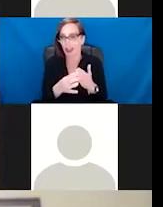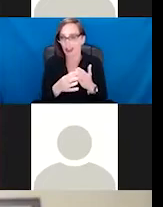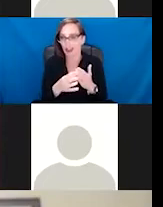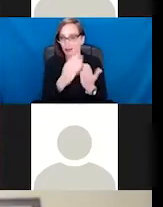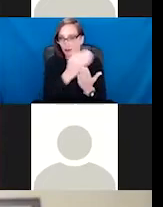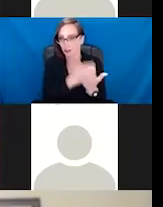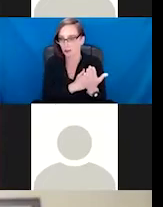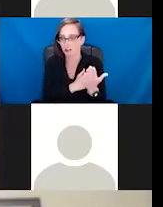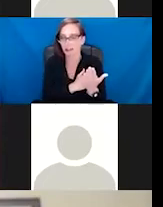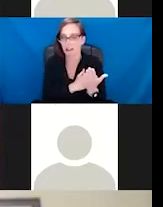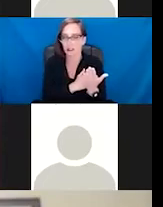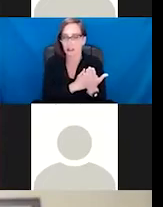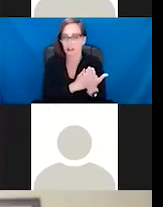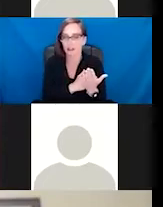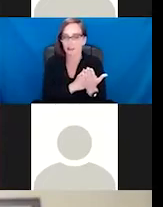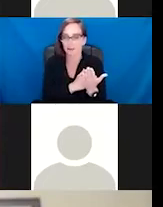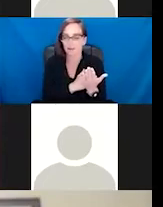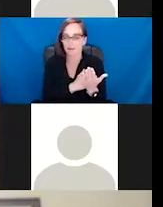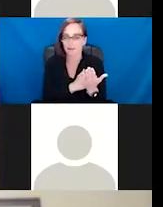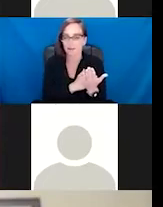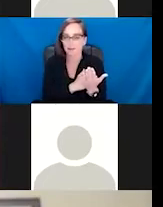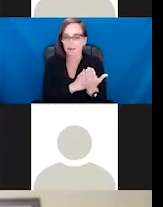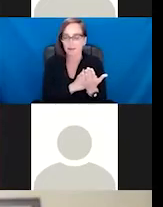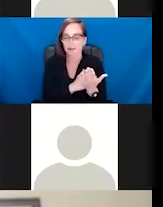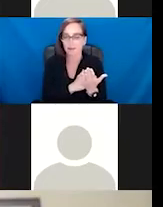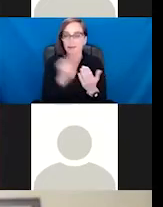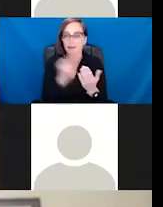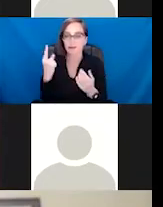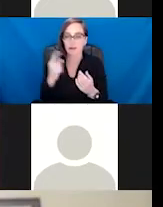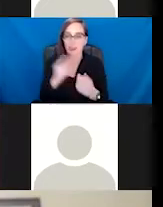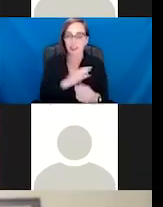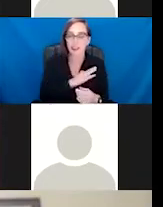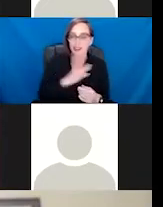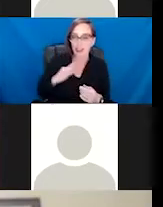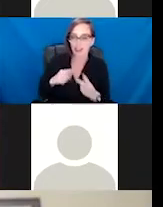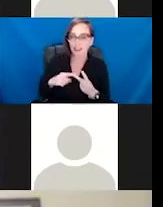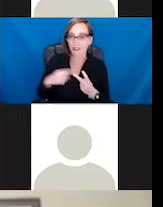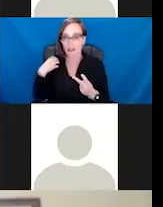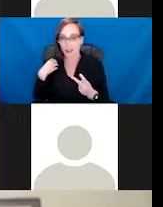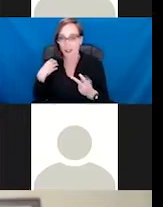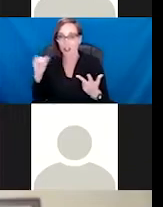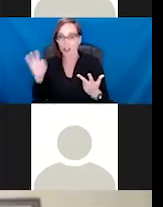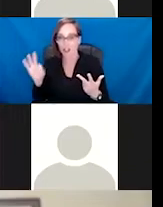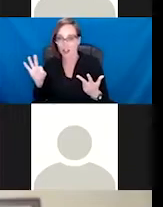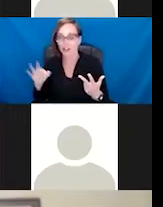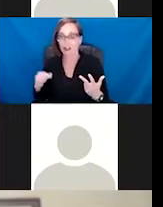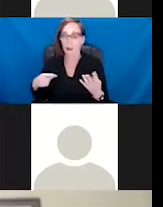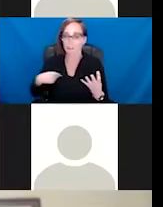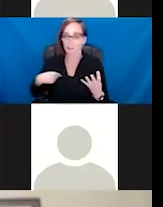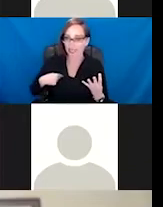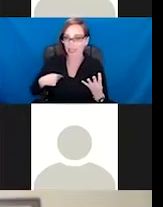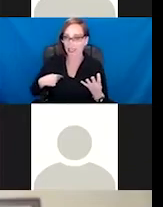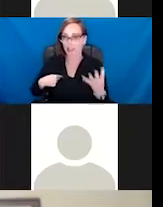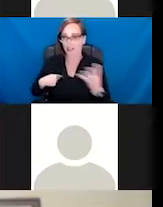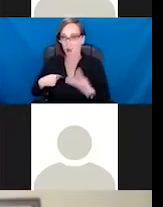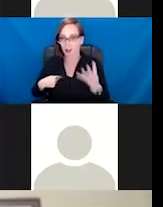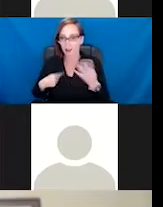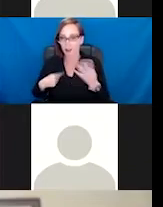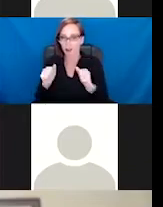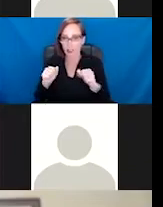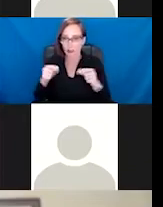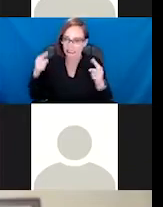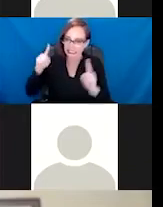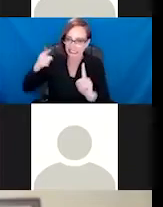there. With the staff and the commissioners and myself and Jeff this last week, we really tried to capture that and kind of